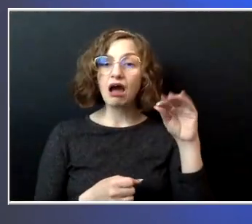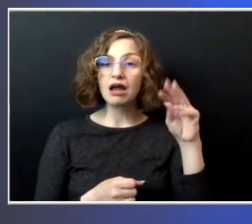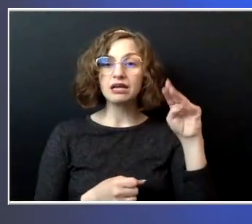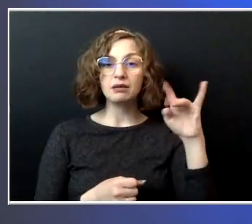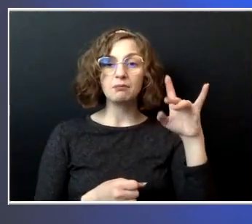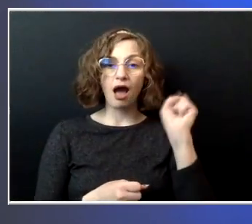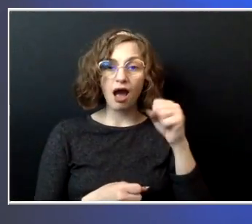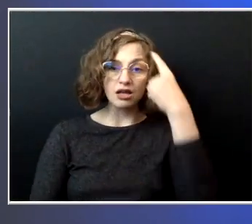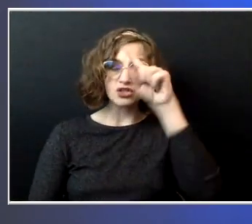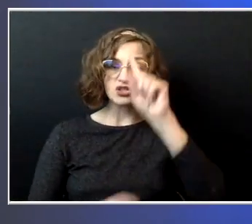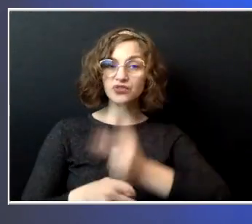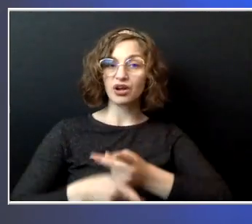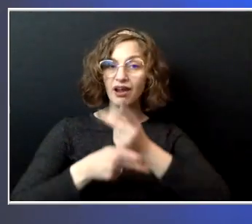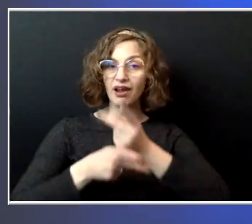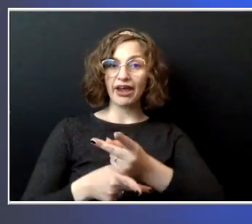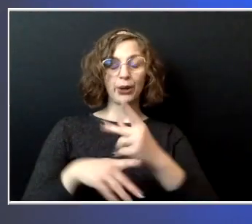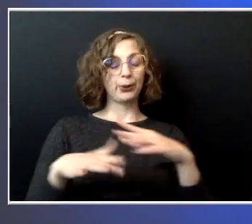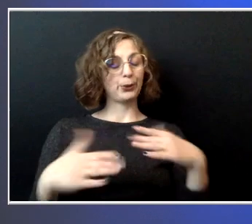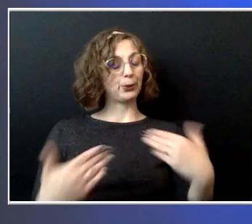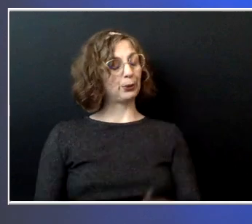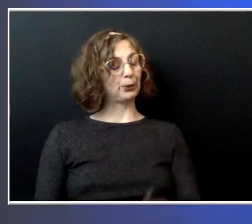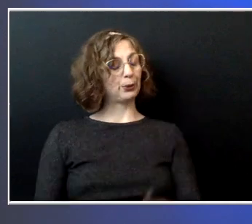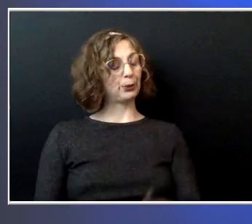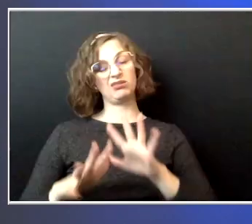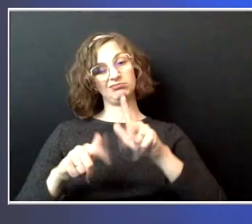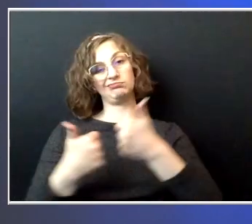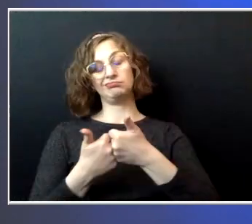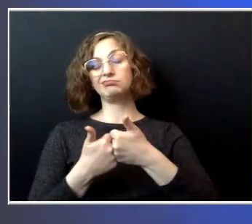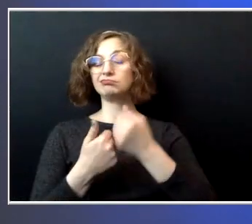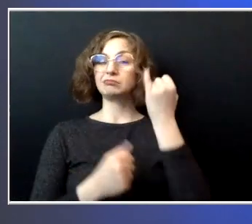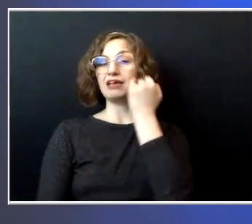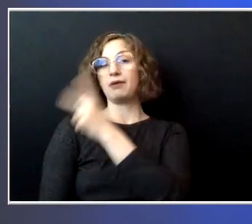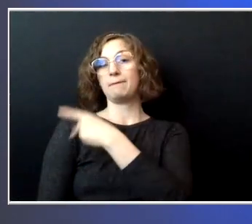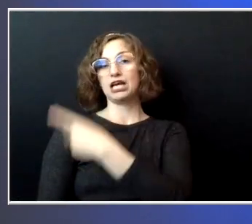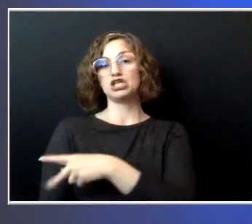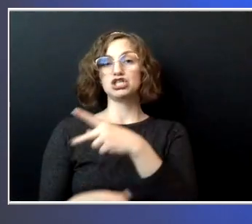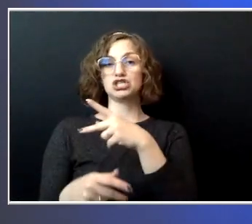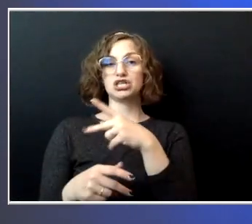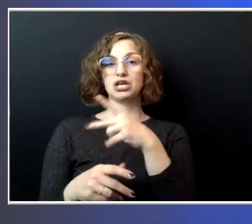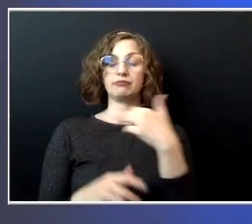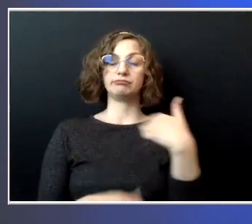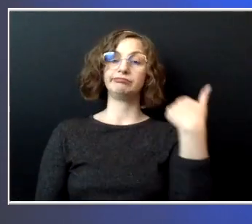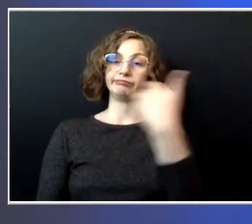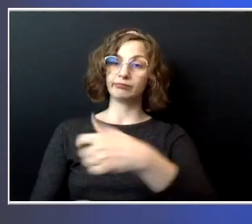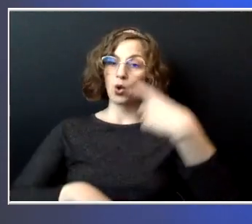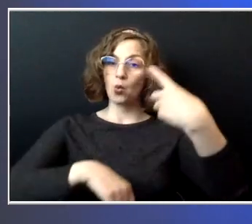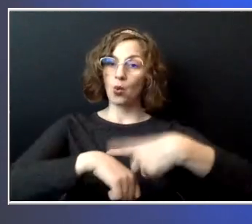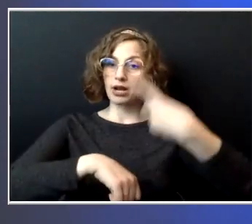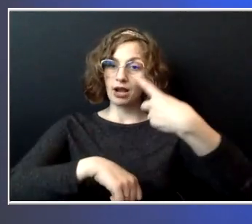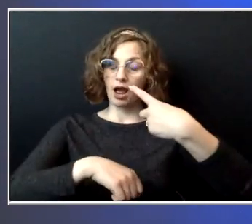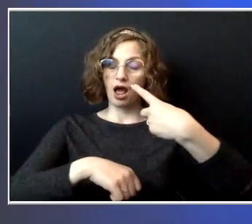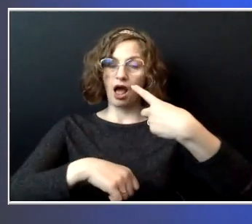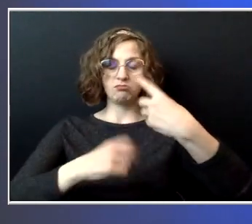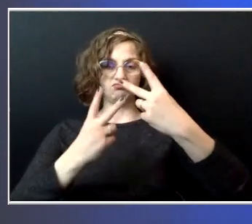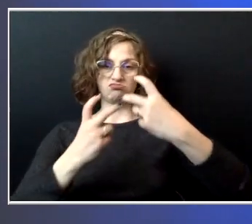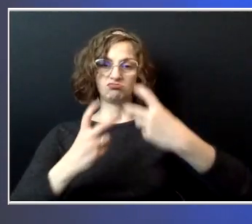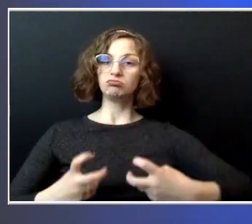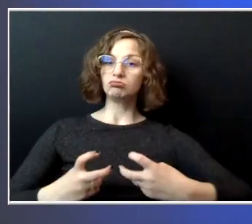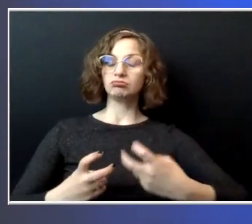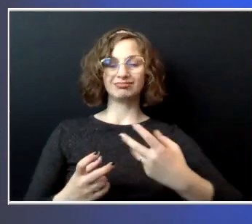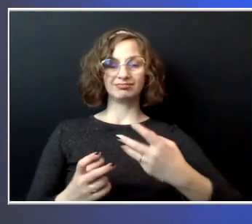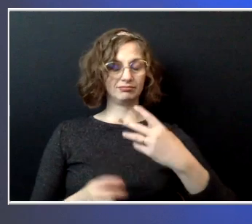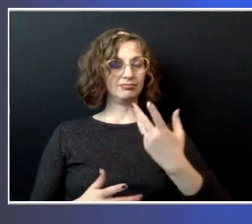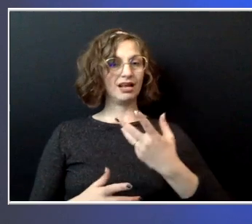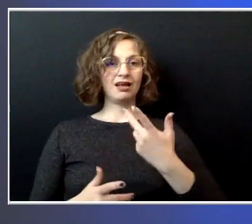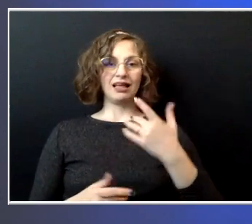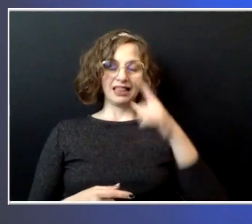patient, if they go in once, to be evaluated 60 miles away because they're having labor pains, they think they may be in labor, they find out it's false